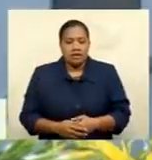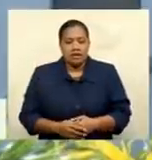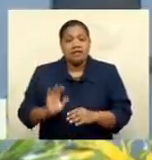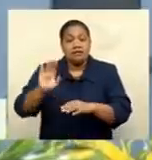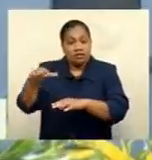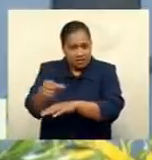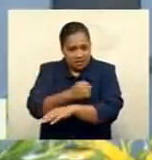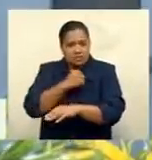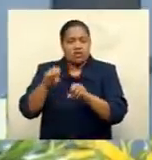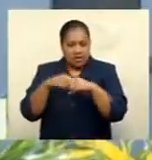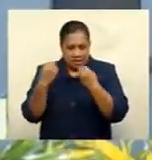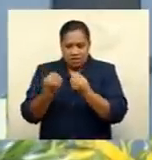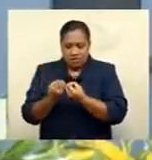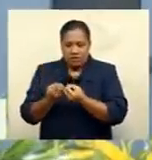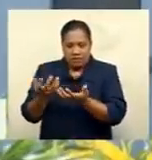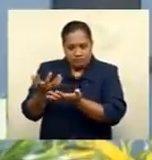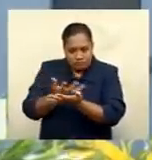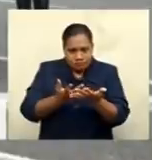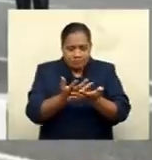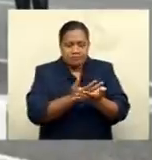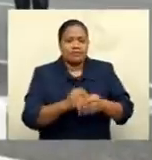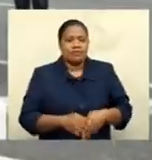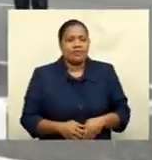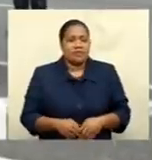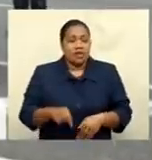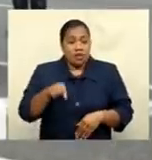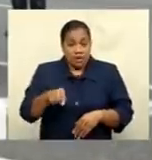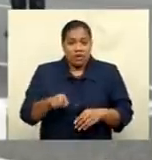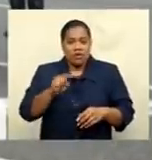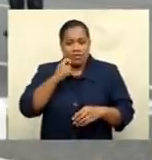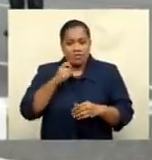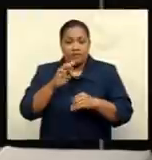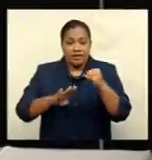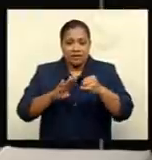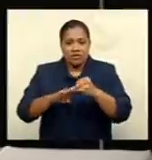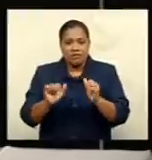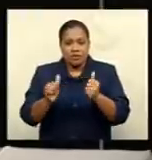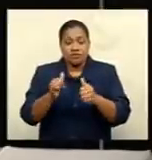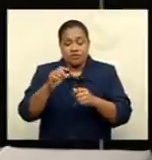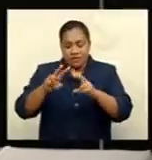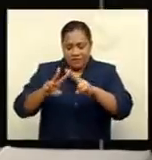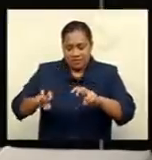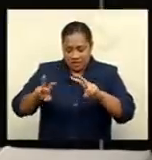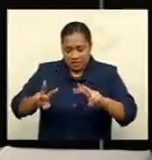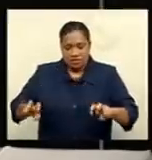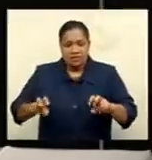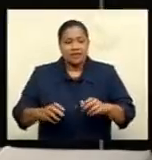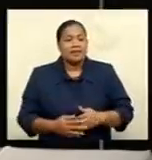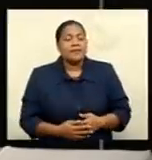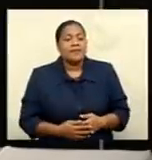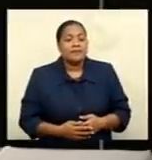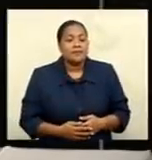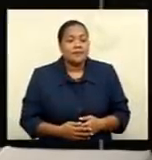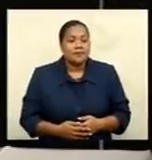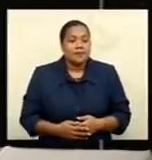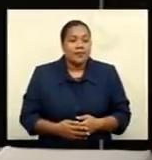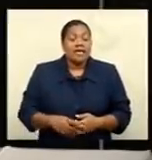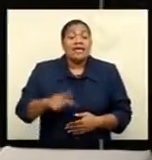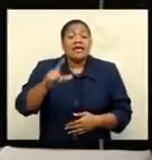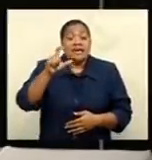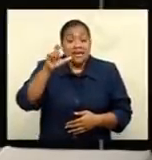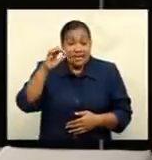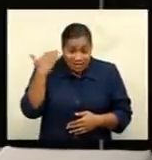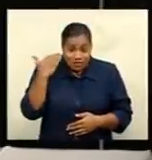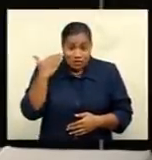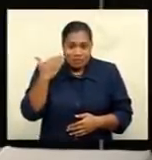information will be released upon the completion of the investigation. 8 months after its classrooms were